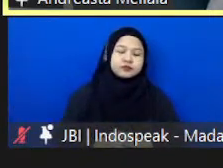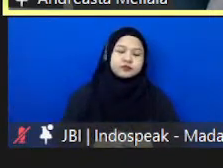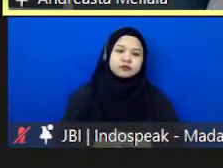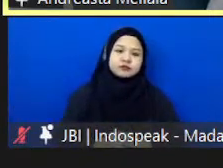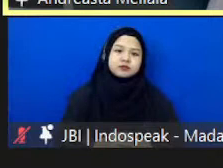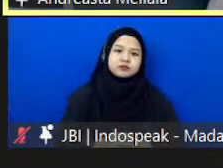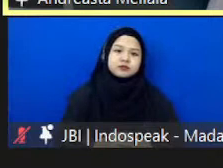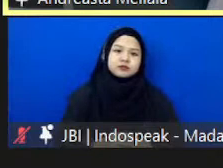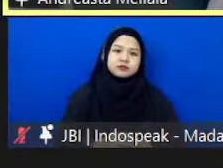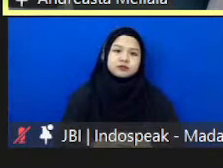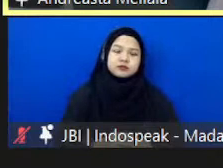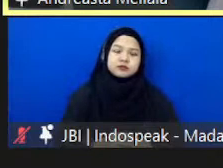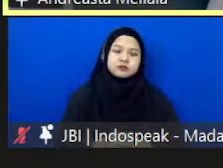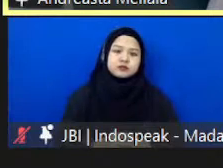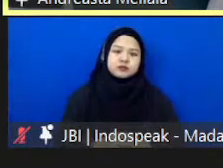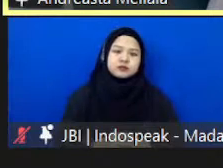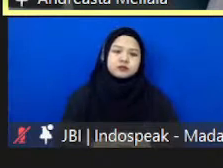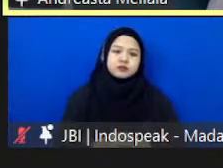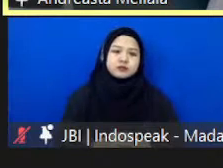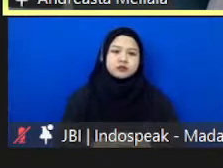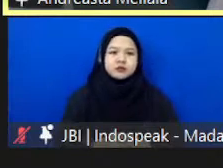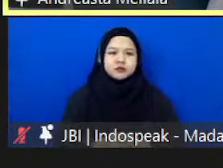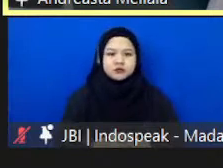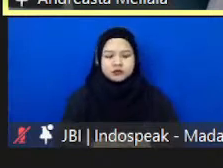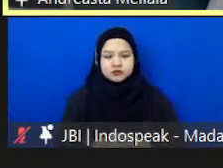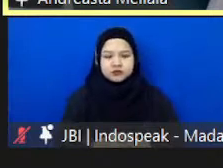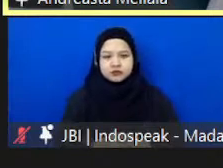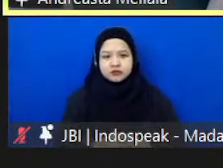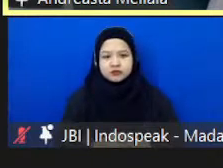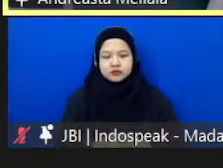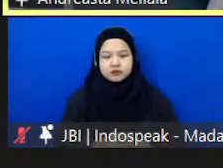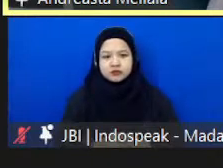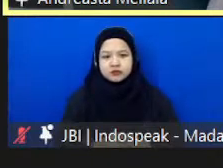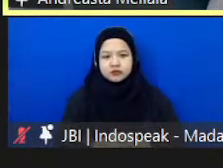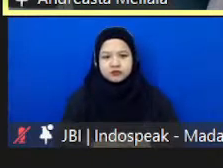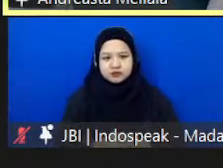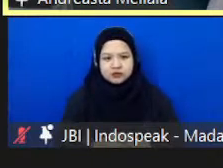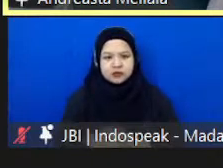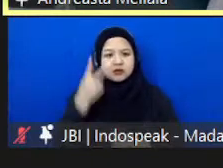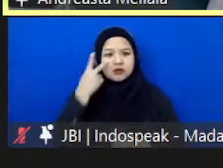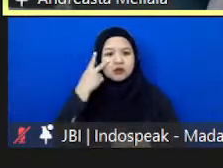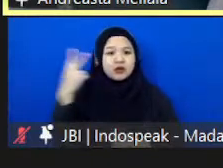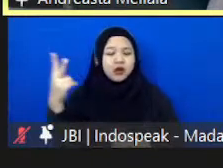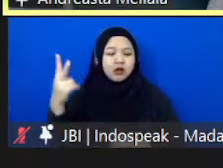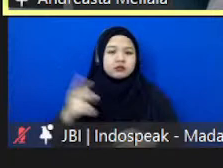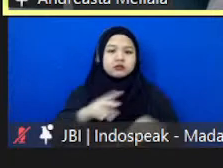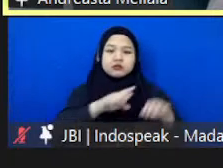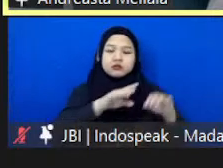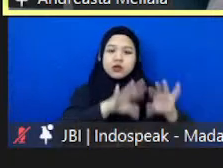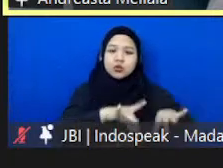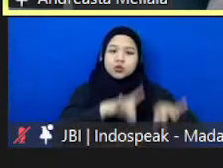The countries, Australia, I think it's number 2 over here with 53